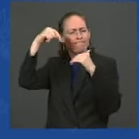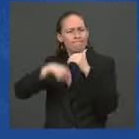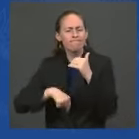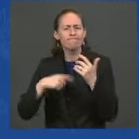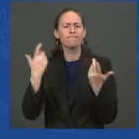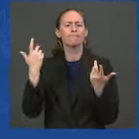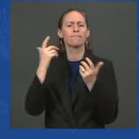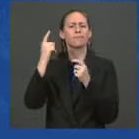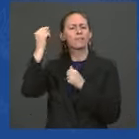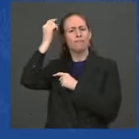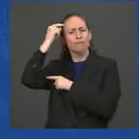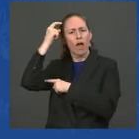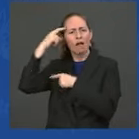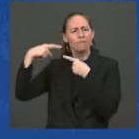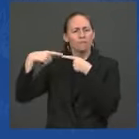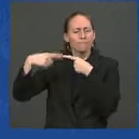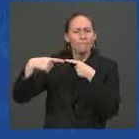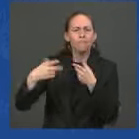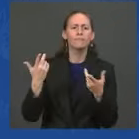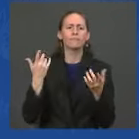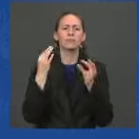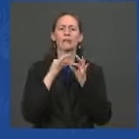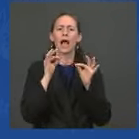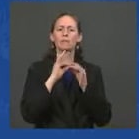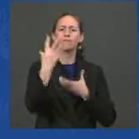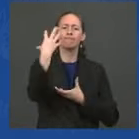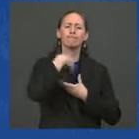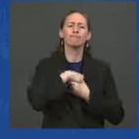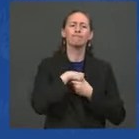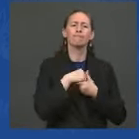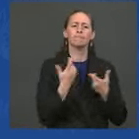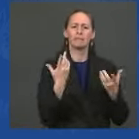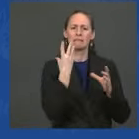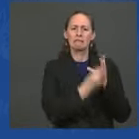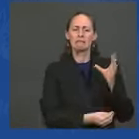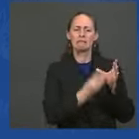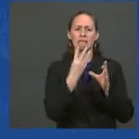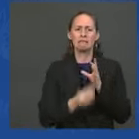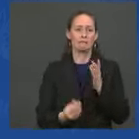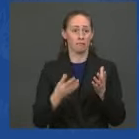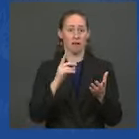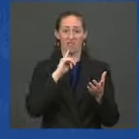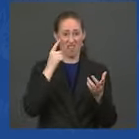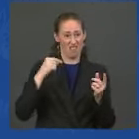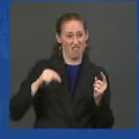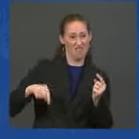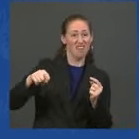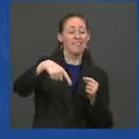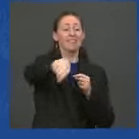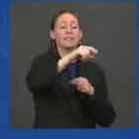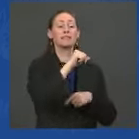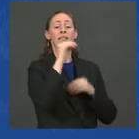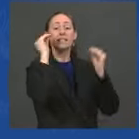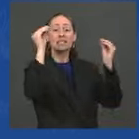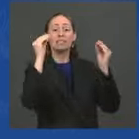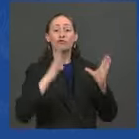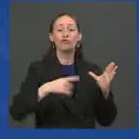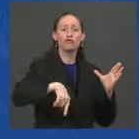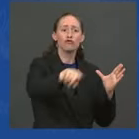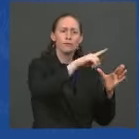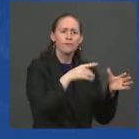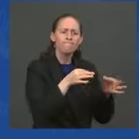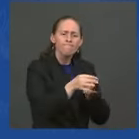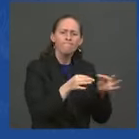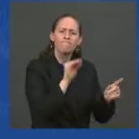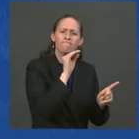And now, Mr. President, on behalf of myself and Lisa, the teaching staff, and the children, we are so